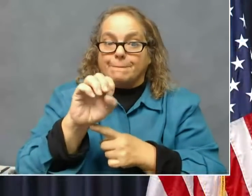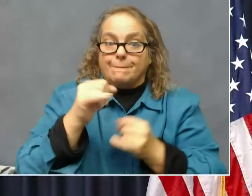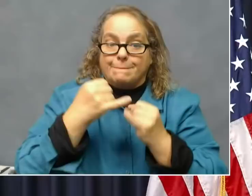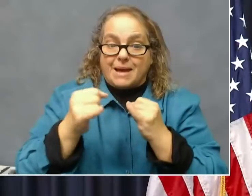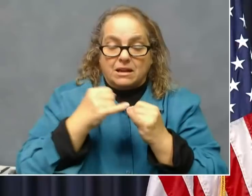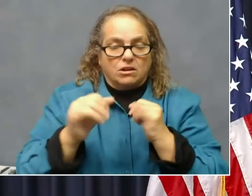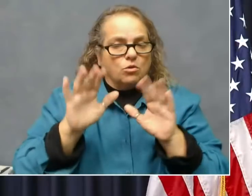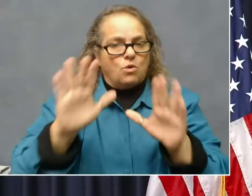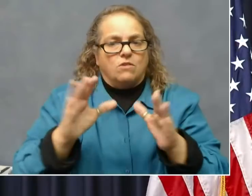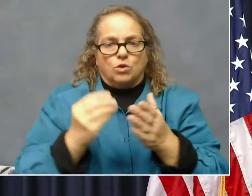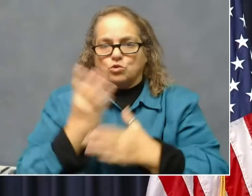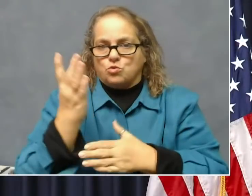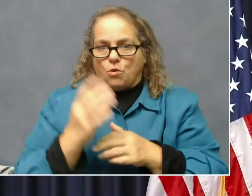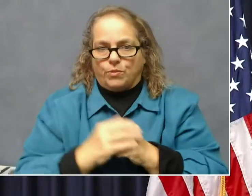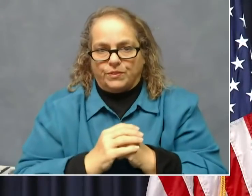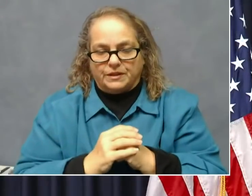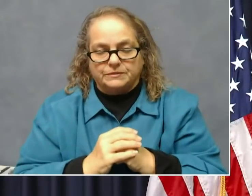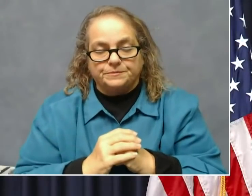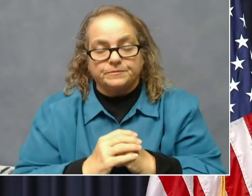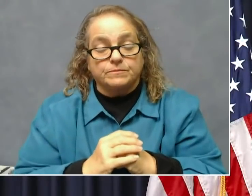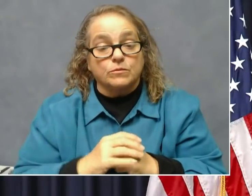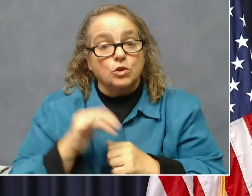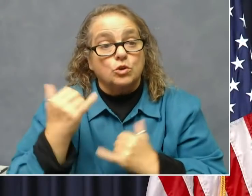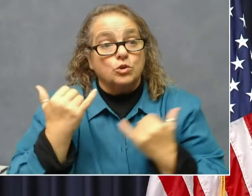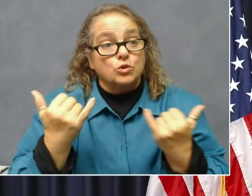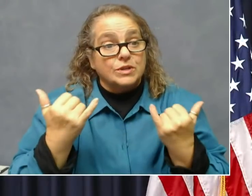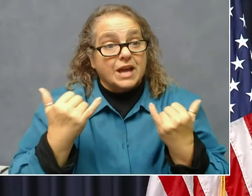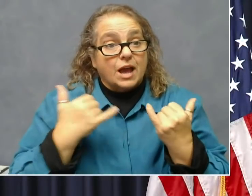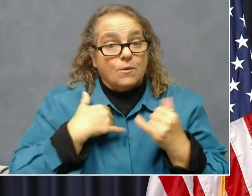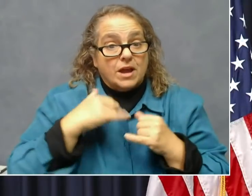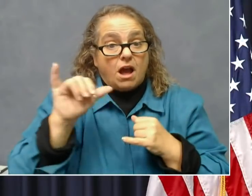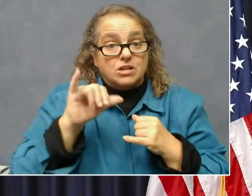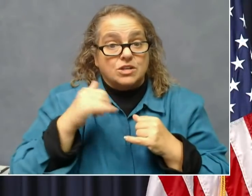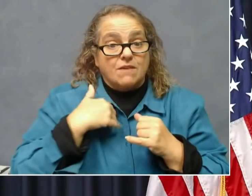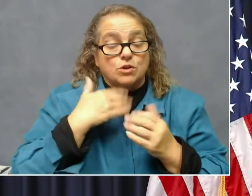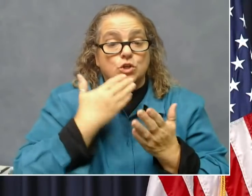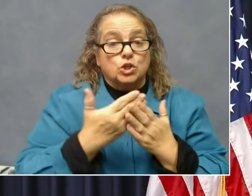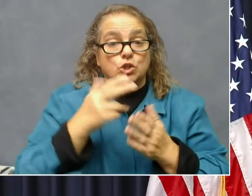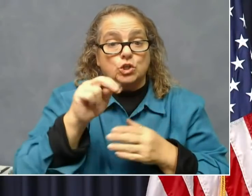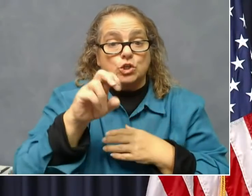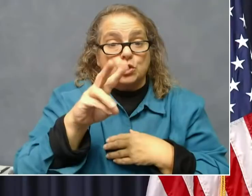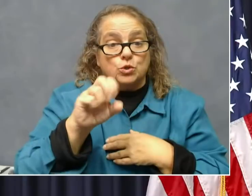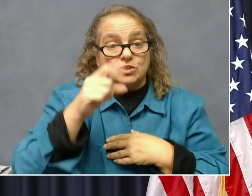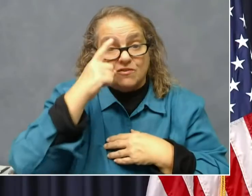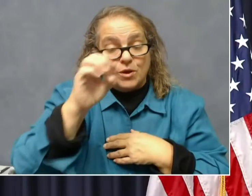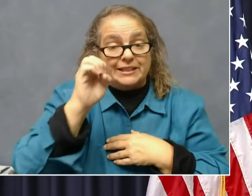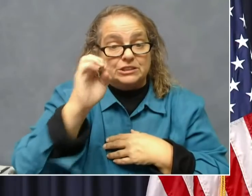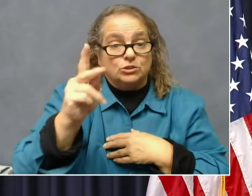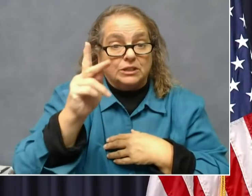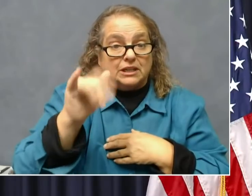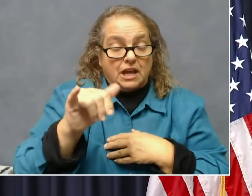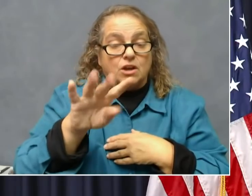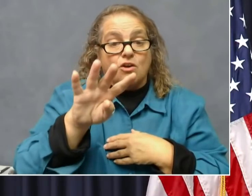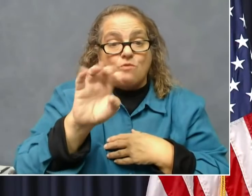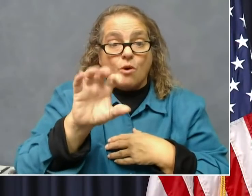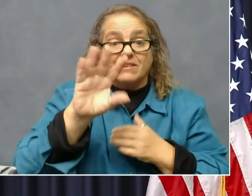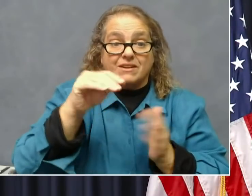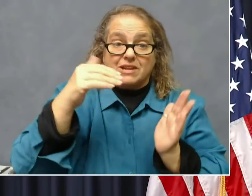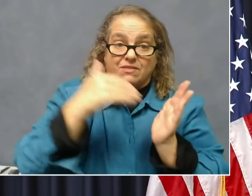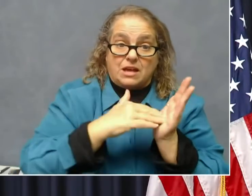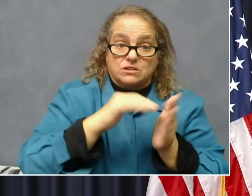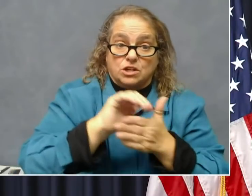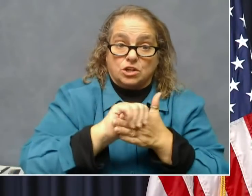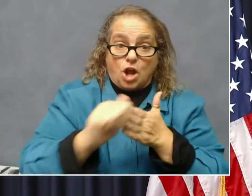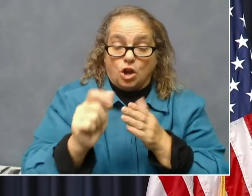Today, we also have some good news for Eastern Kentucky. I'm excited to announce a $450,000 grant from the Appalachian